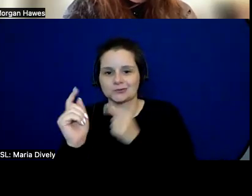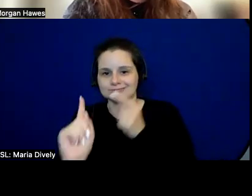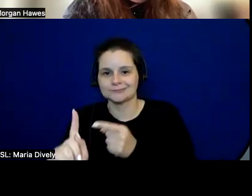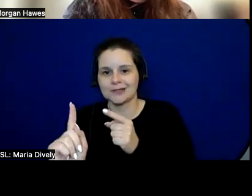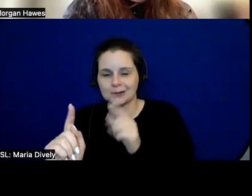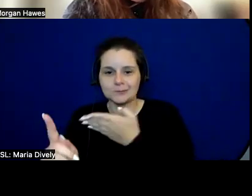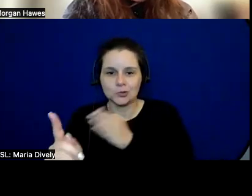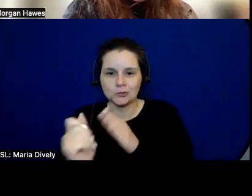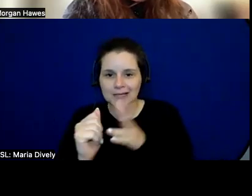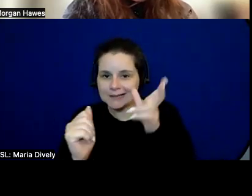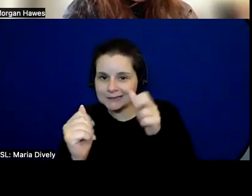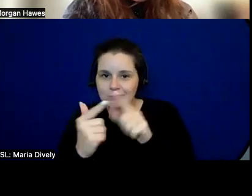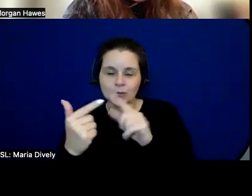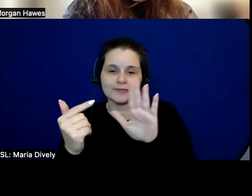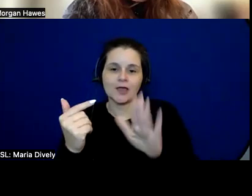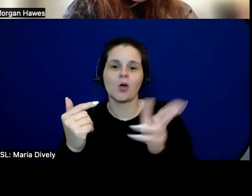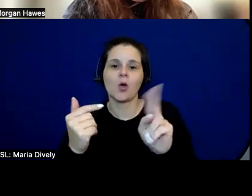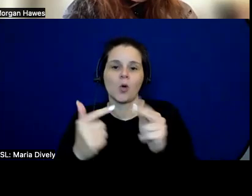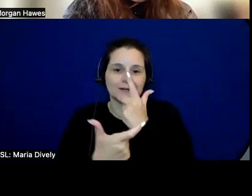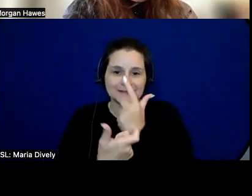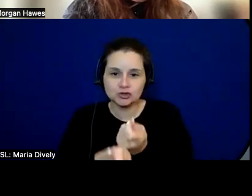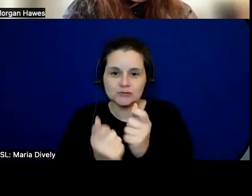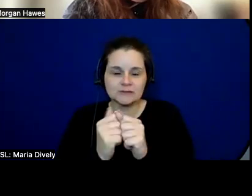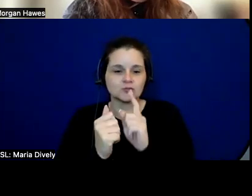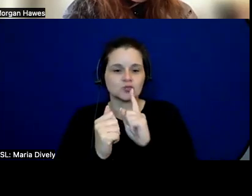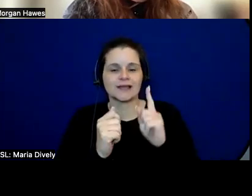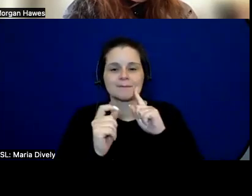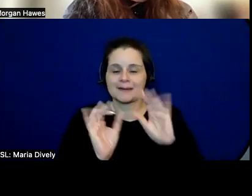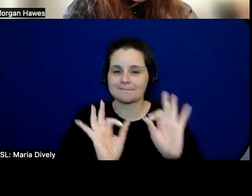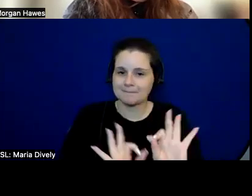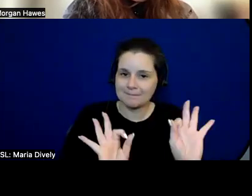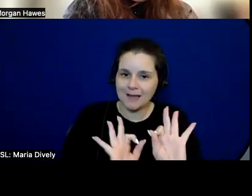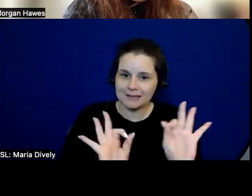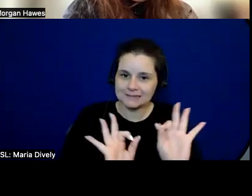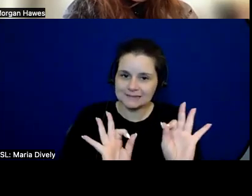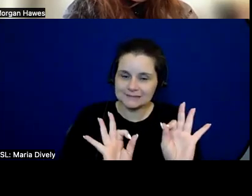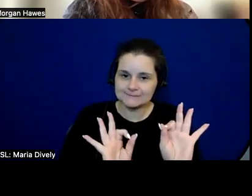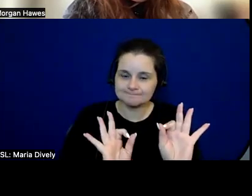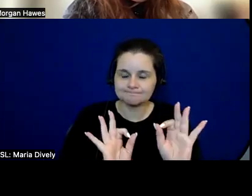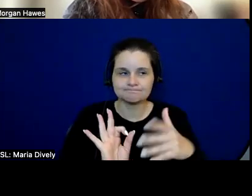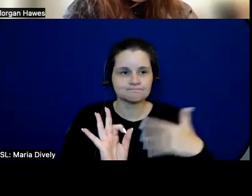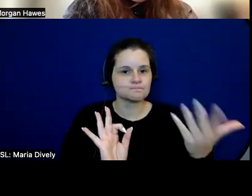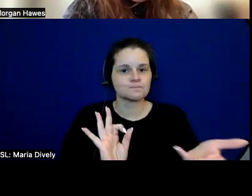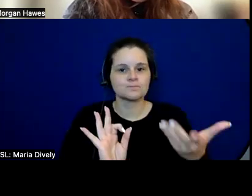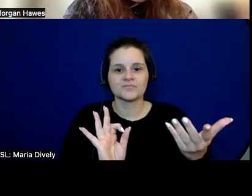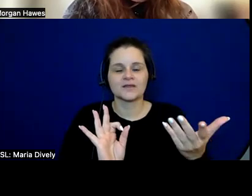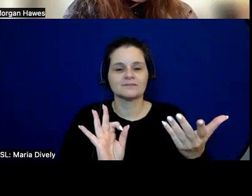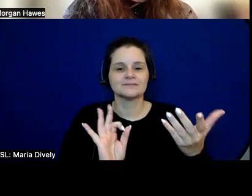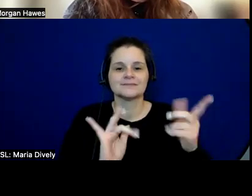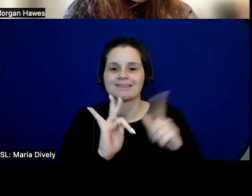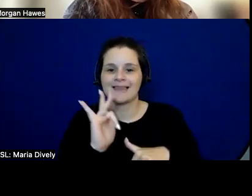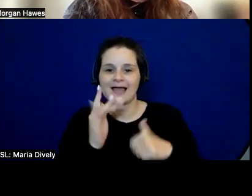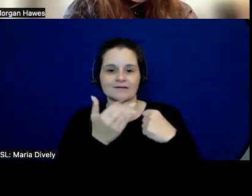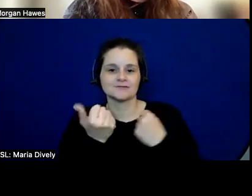lean into their own interests, but really it minimizes I guess the lack of